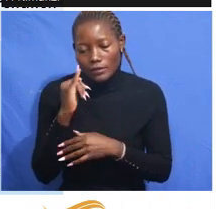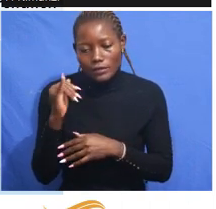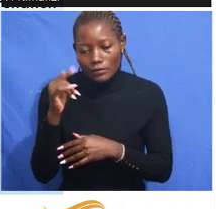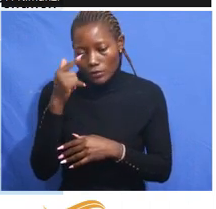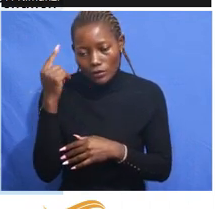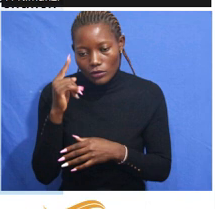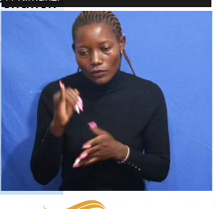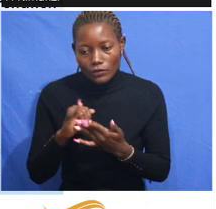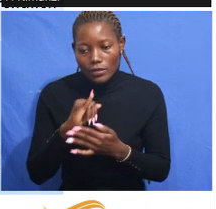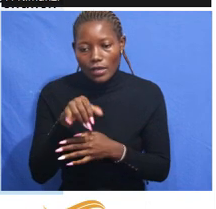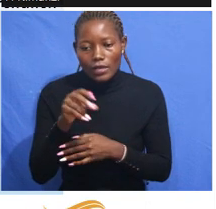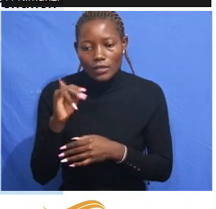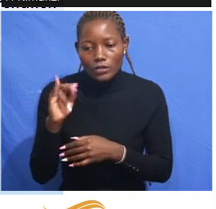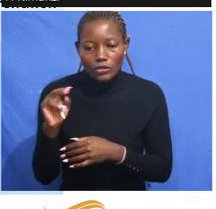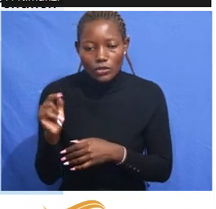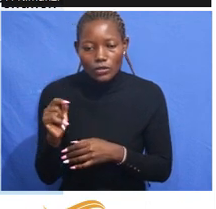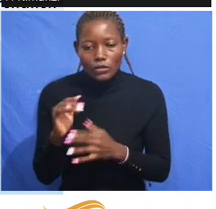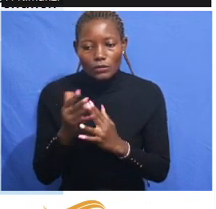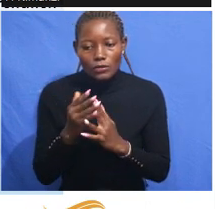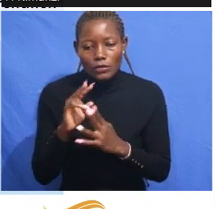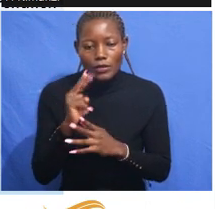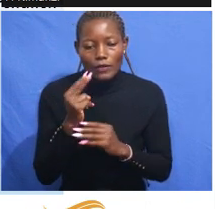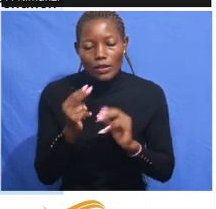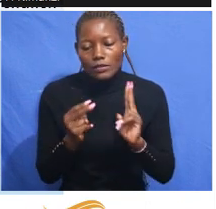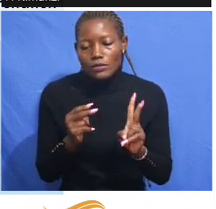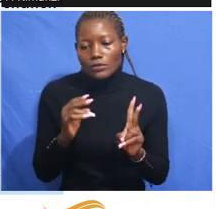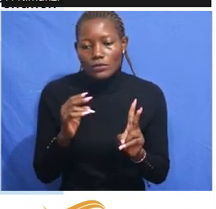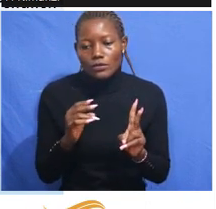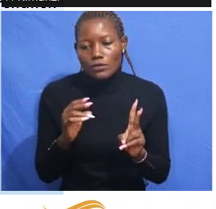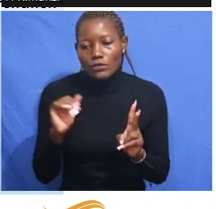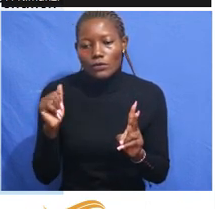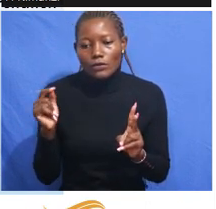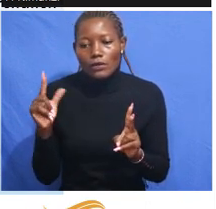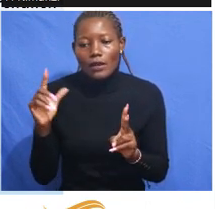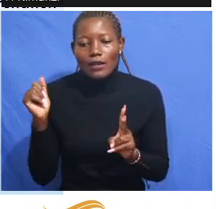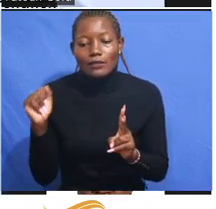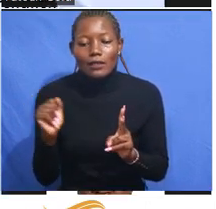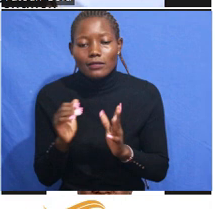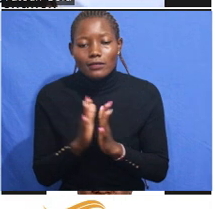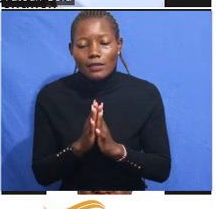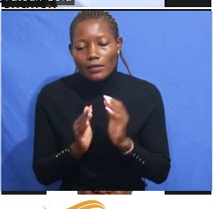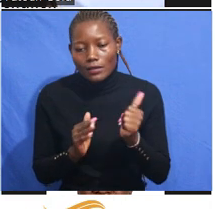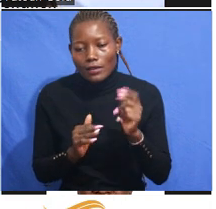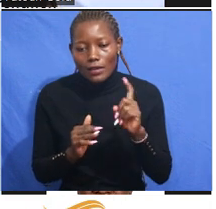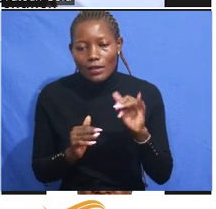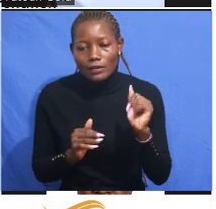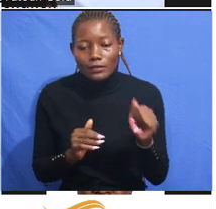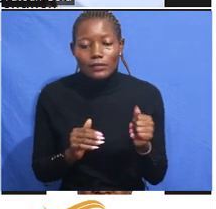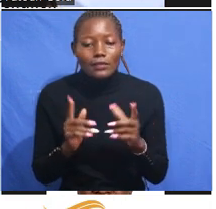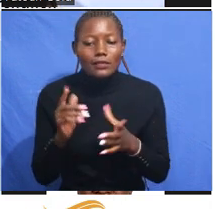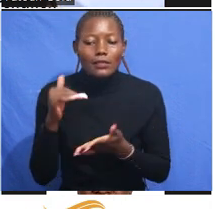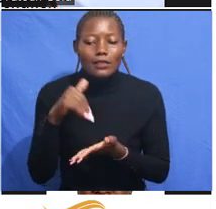particular joint between the first two cervical vertebrae, atlas and axis. Again, you will